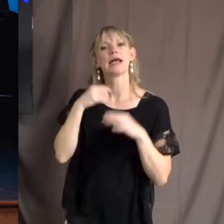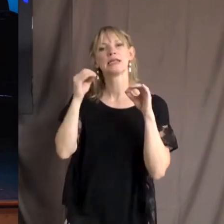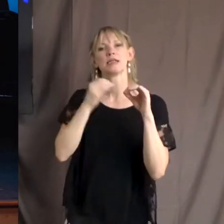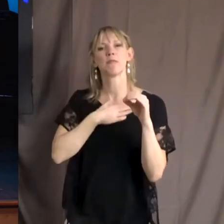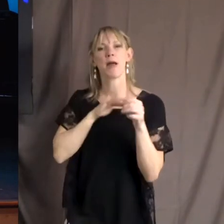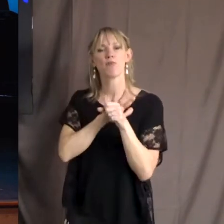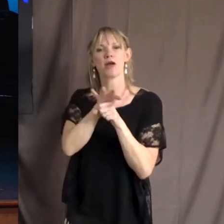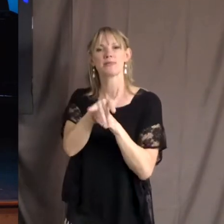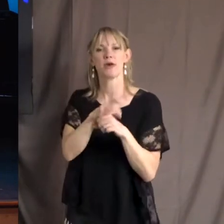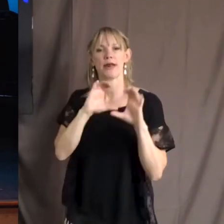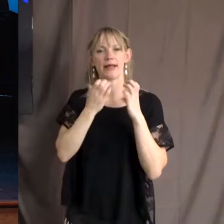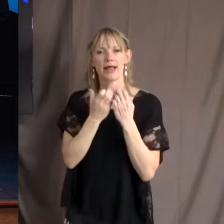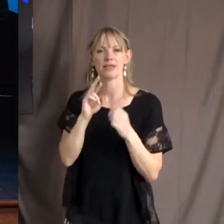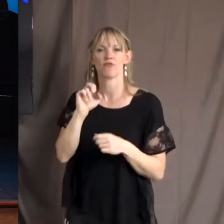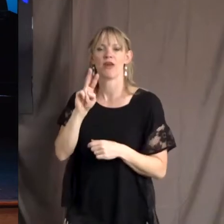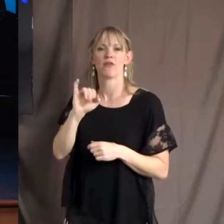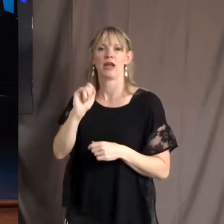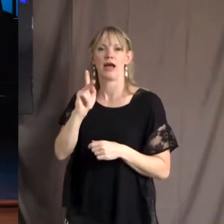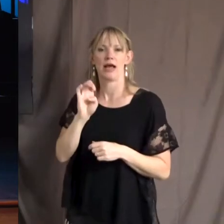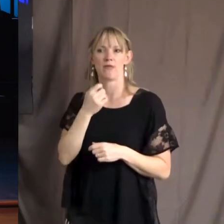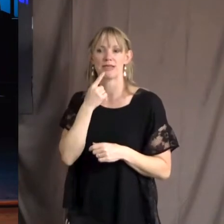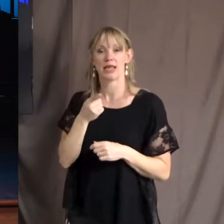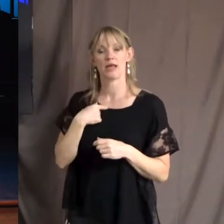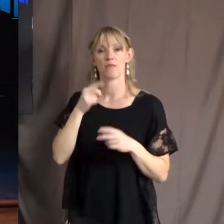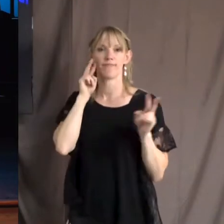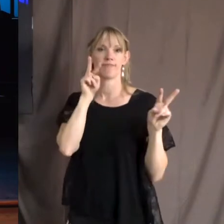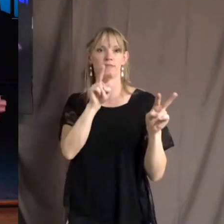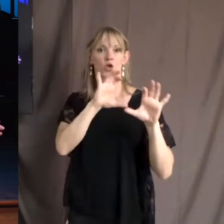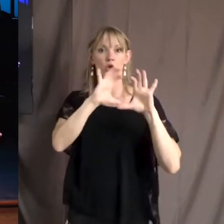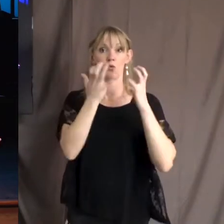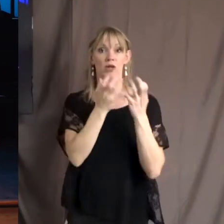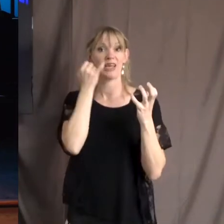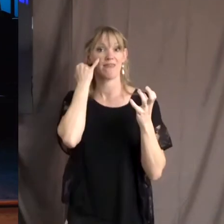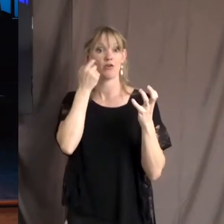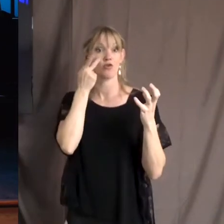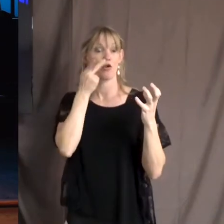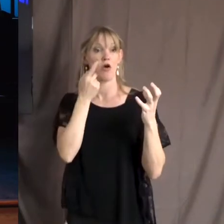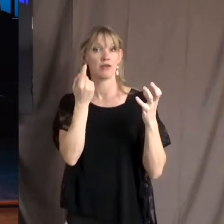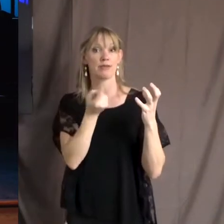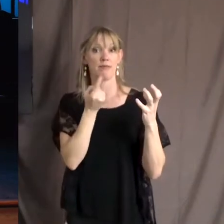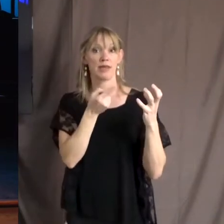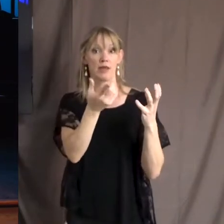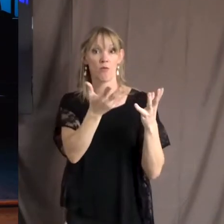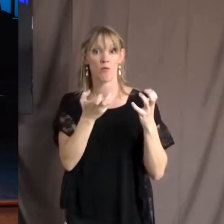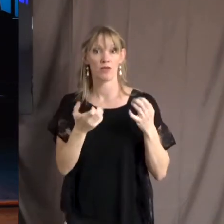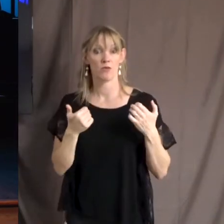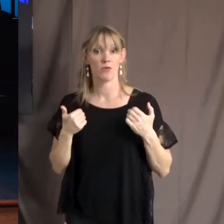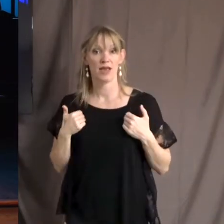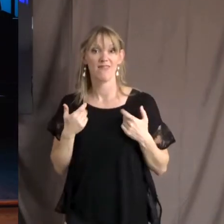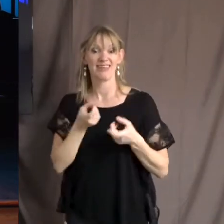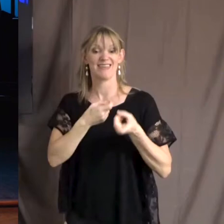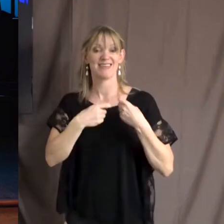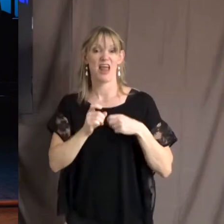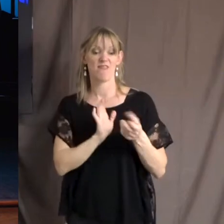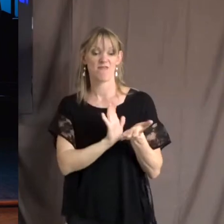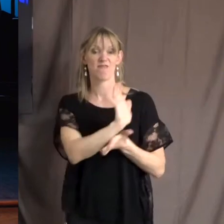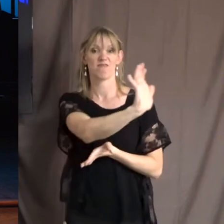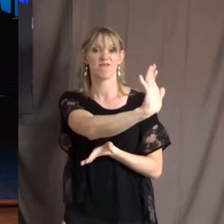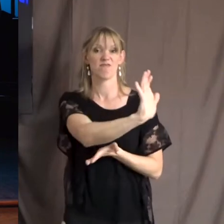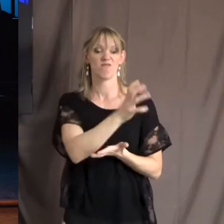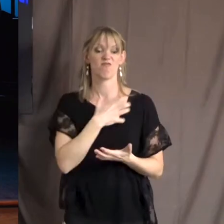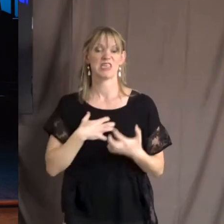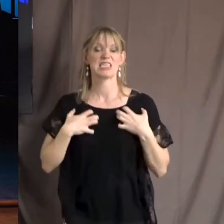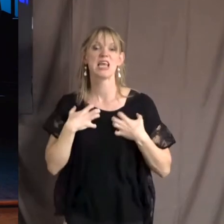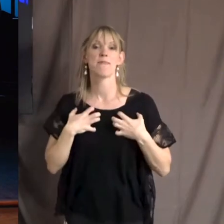classes. What Reverend Ike would say, he would look out at the world, and if he saw anything that he would like to have, instead of pushing it away with his resentment